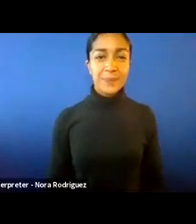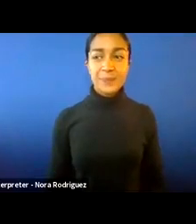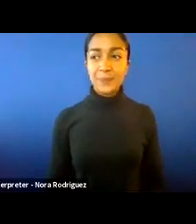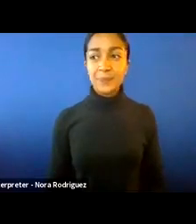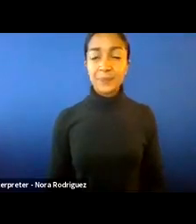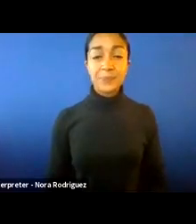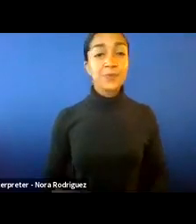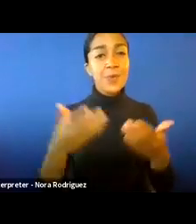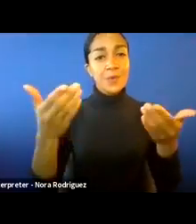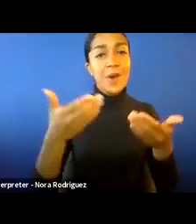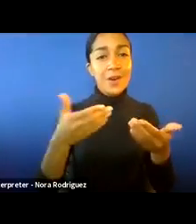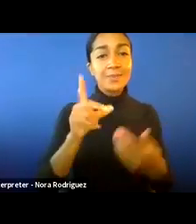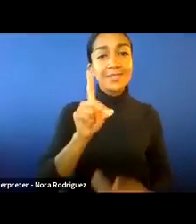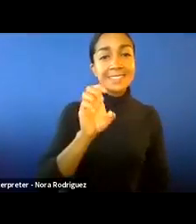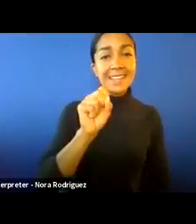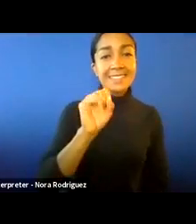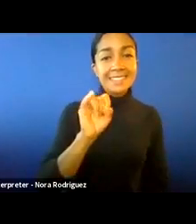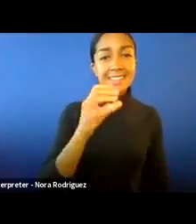Welcome, Desi and Gopal.